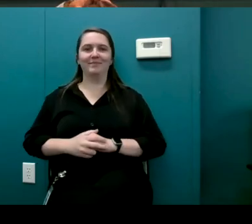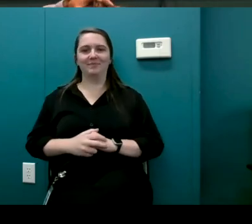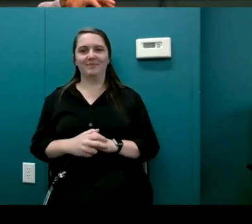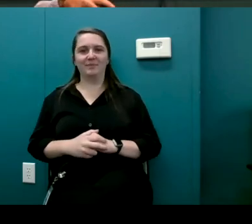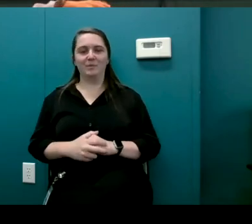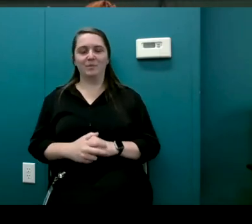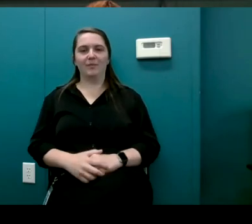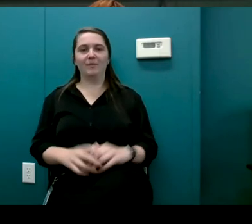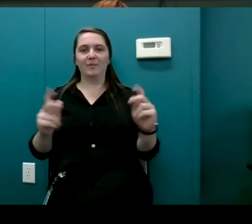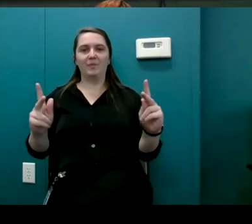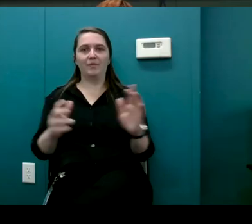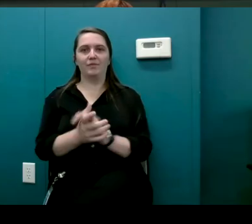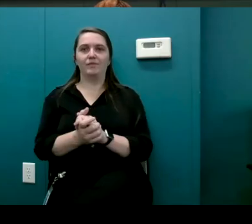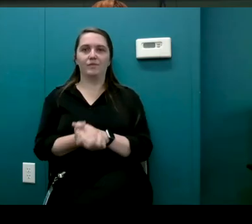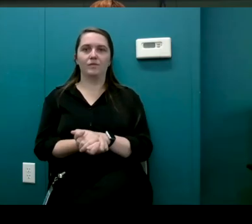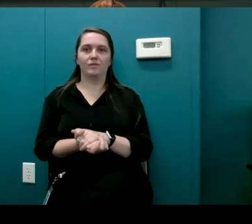Okay.